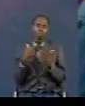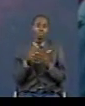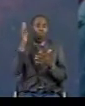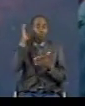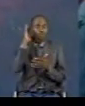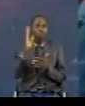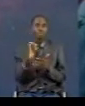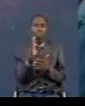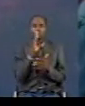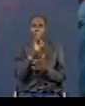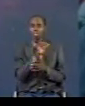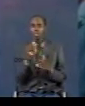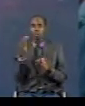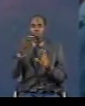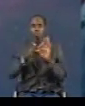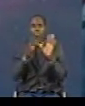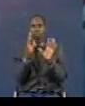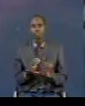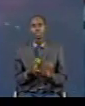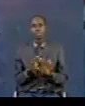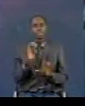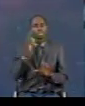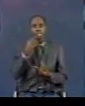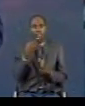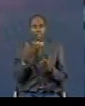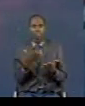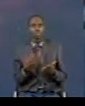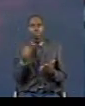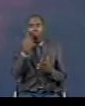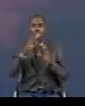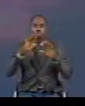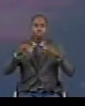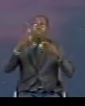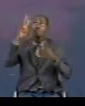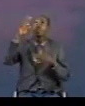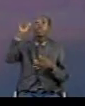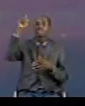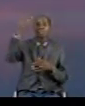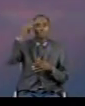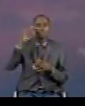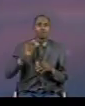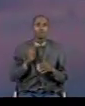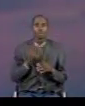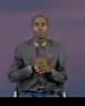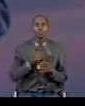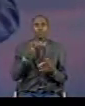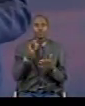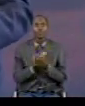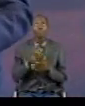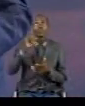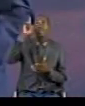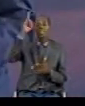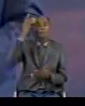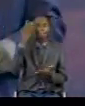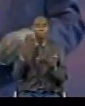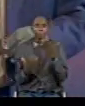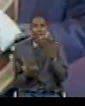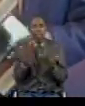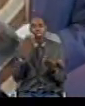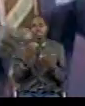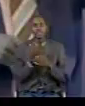says, who gave himself for us, that he might redeem us